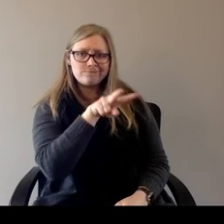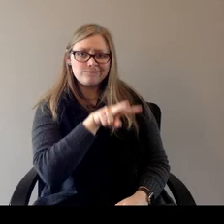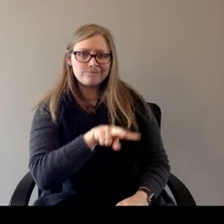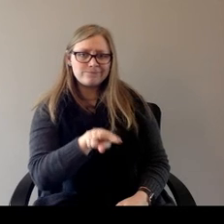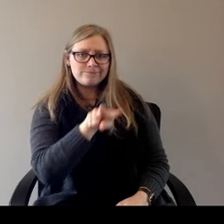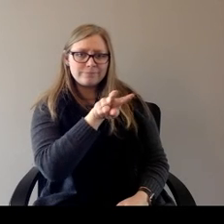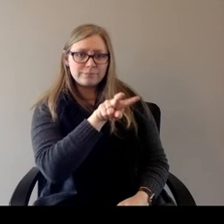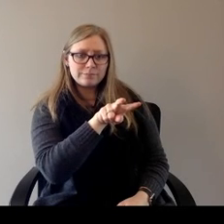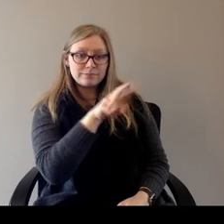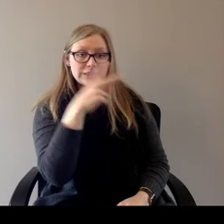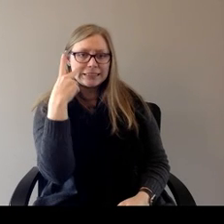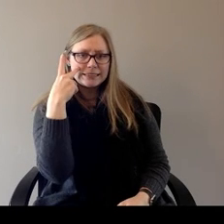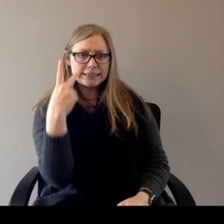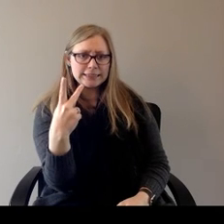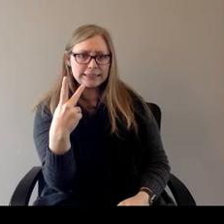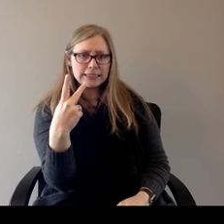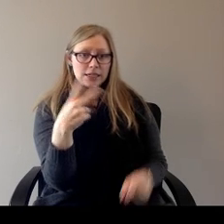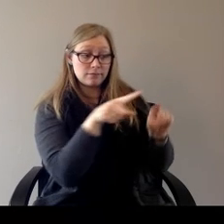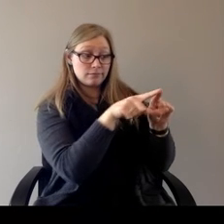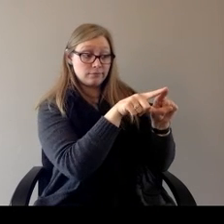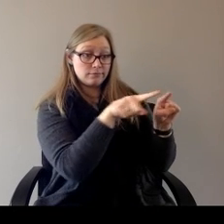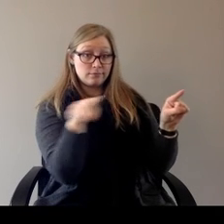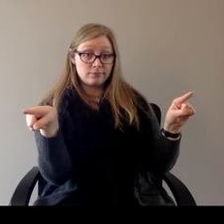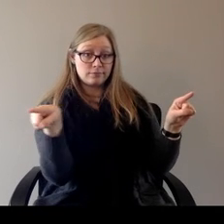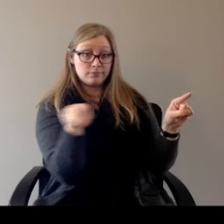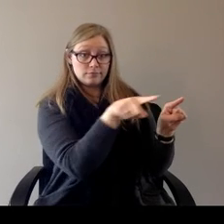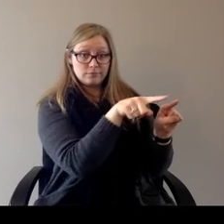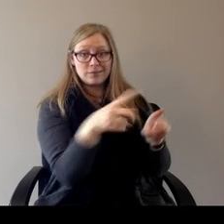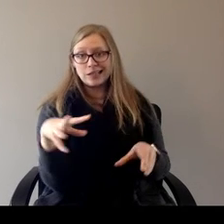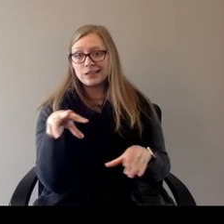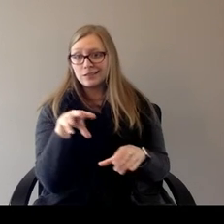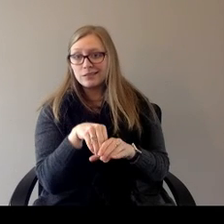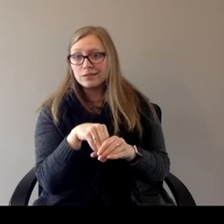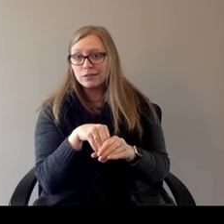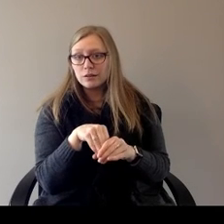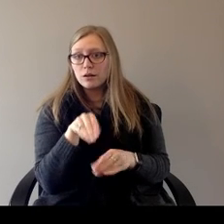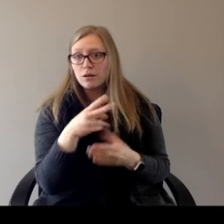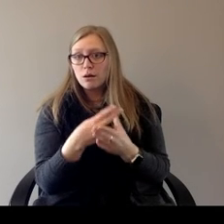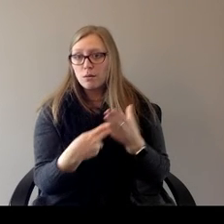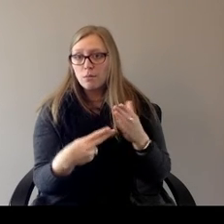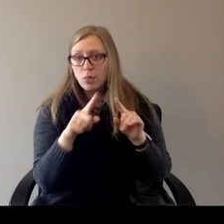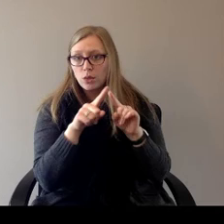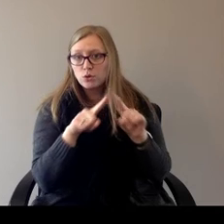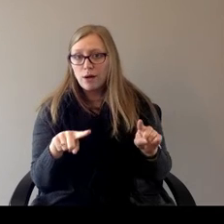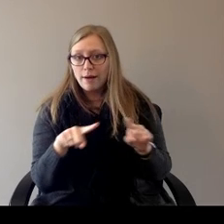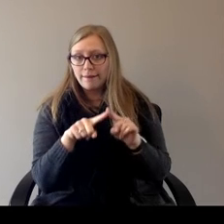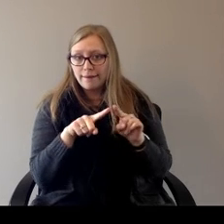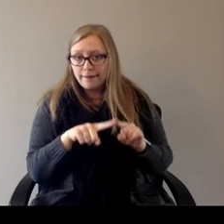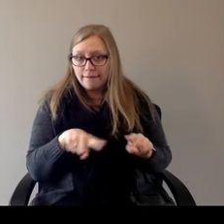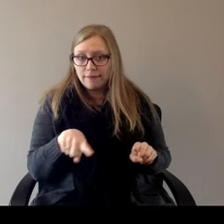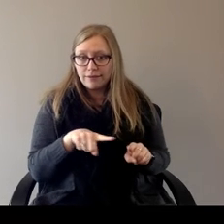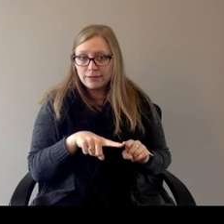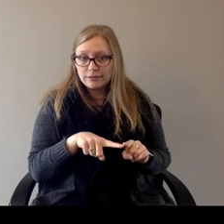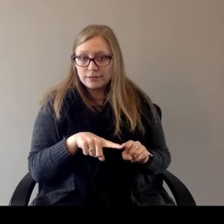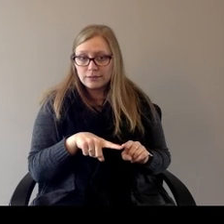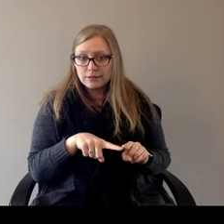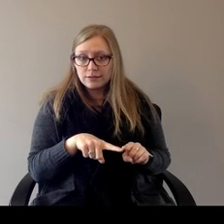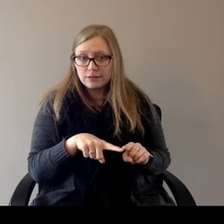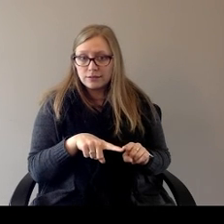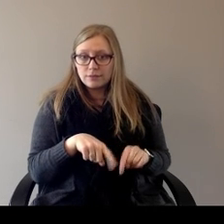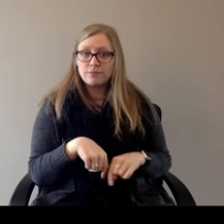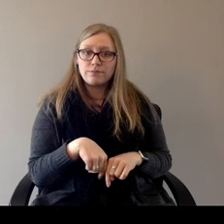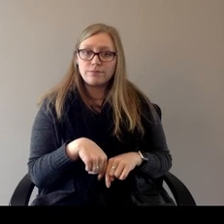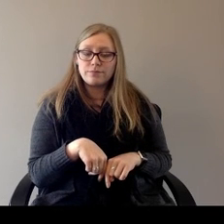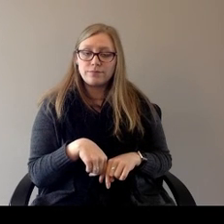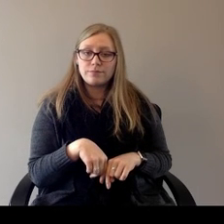we can see that this side is in both triangles, both in triangle ADB and CDB. Also,